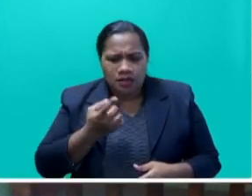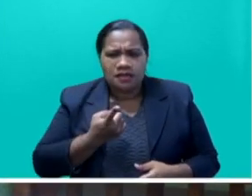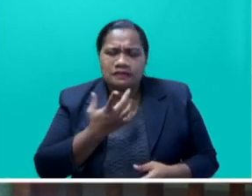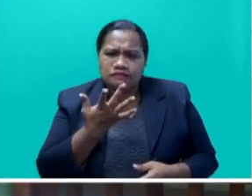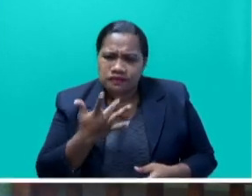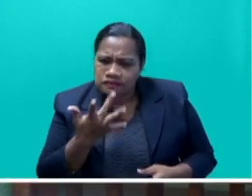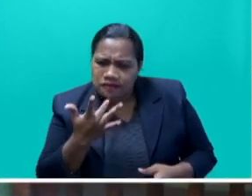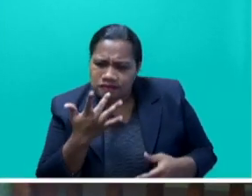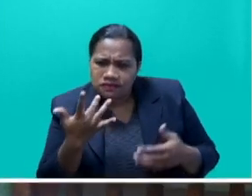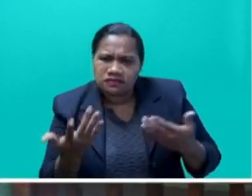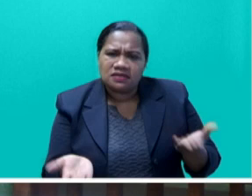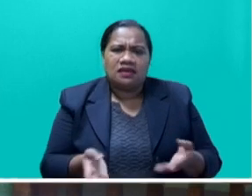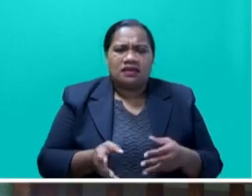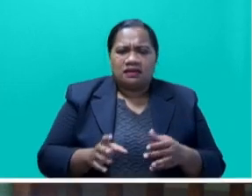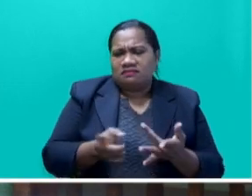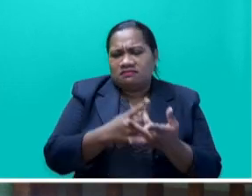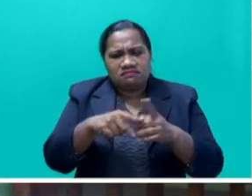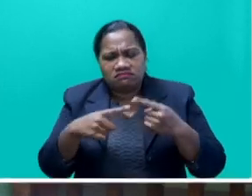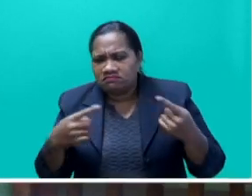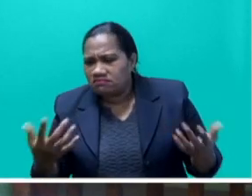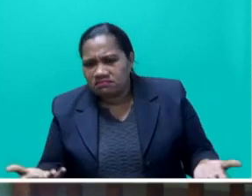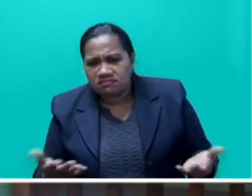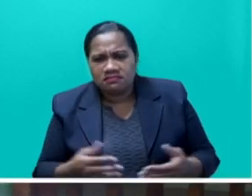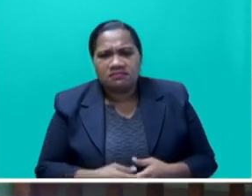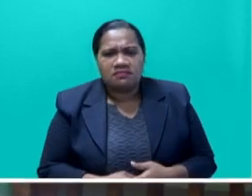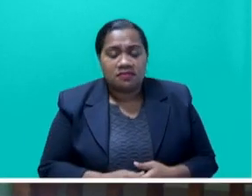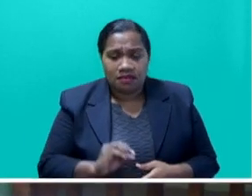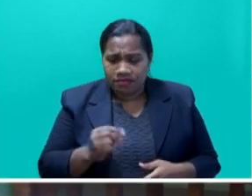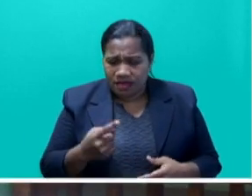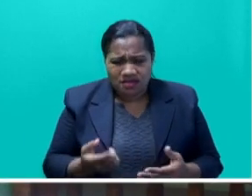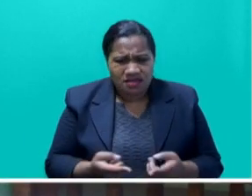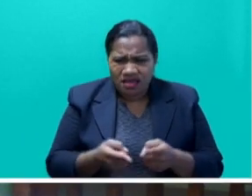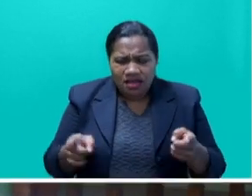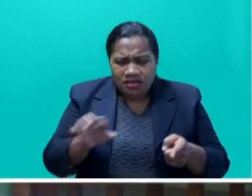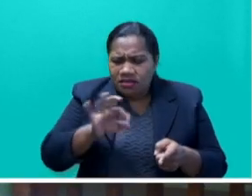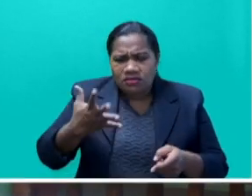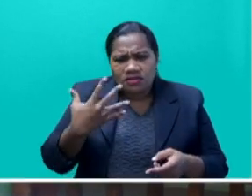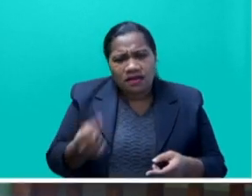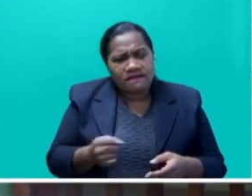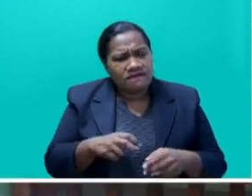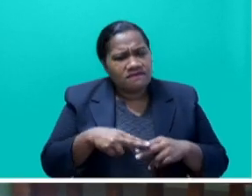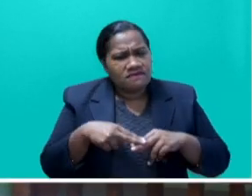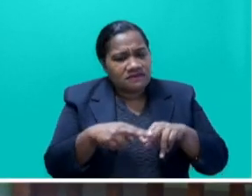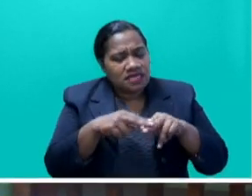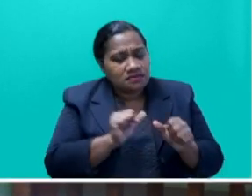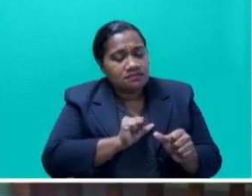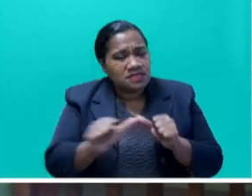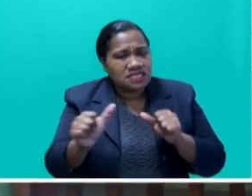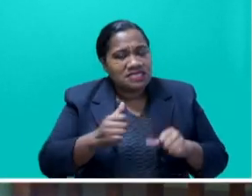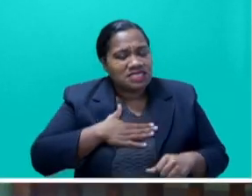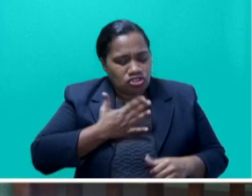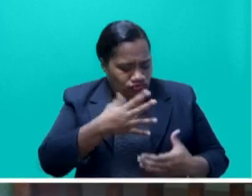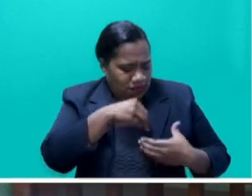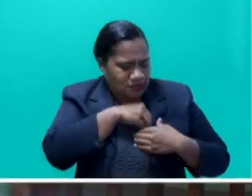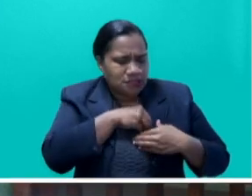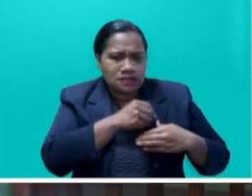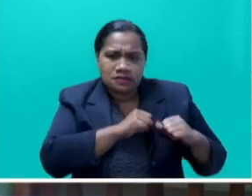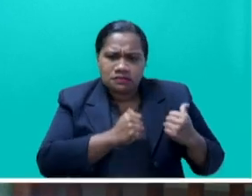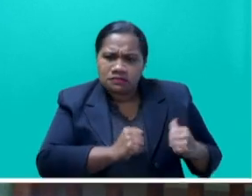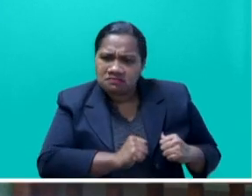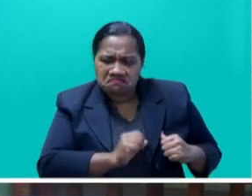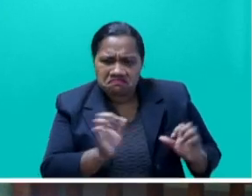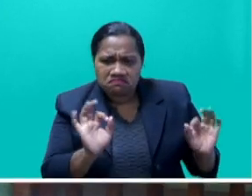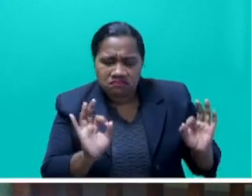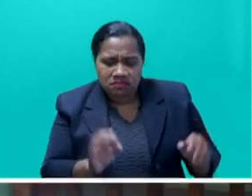by anti-government elements here and abroad. These elements do not have Fiji's best interest at heart and are